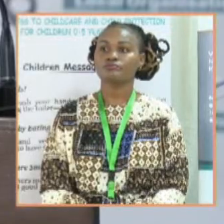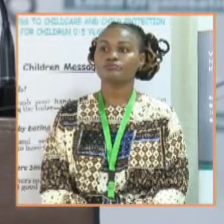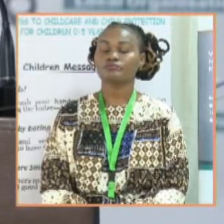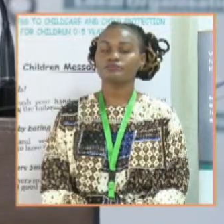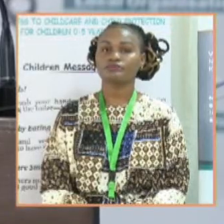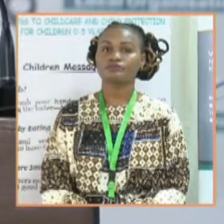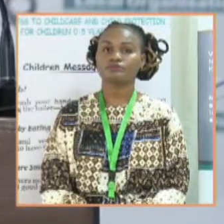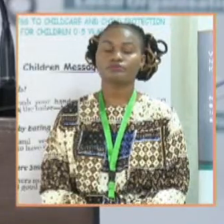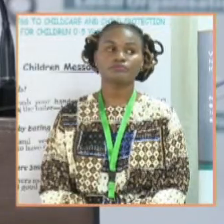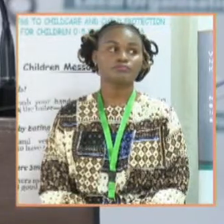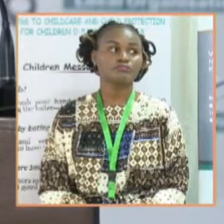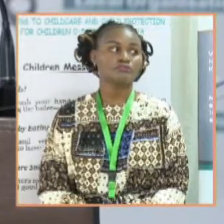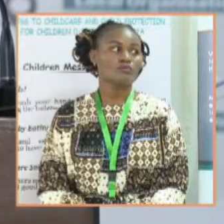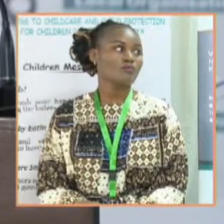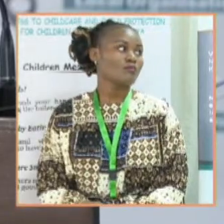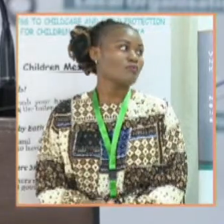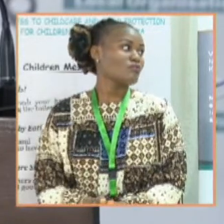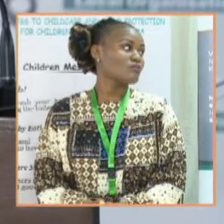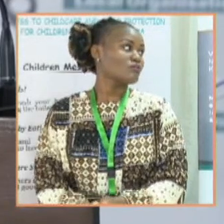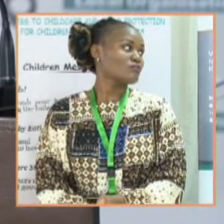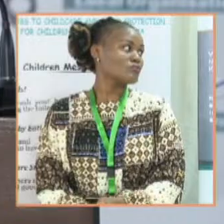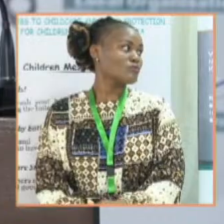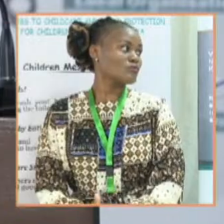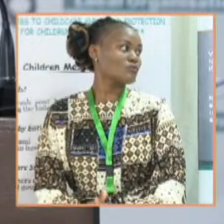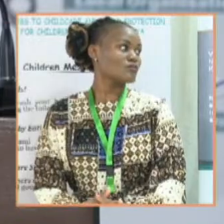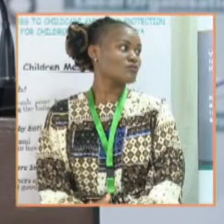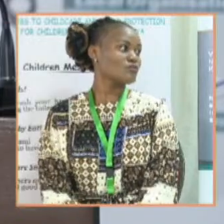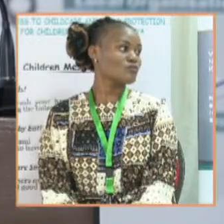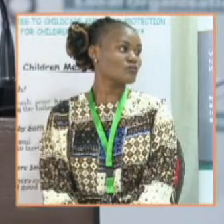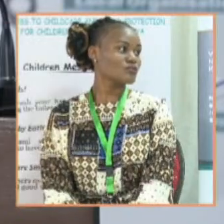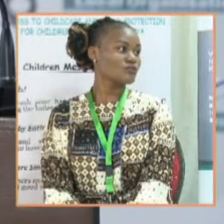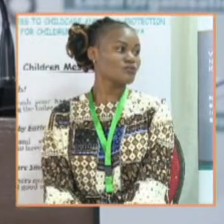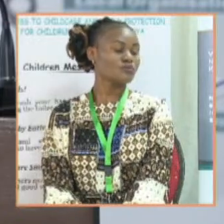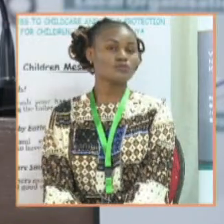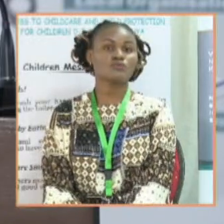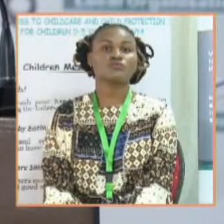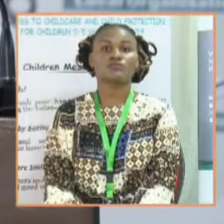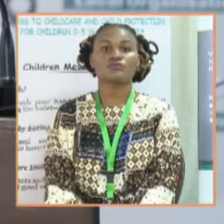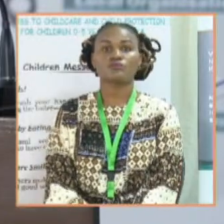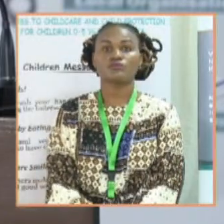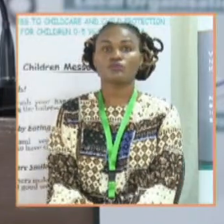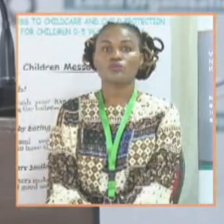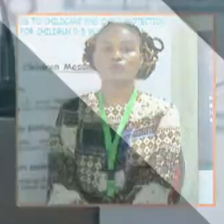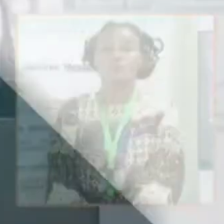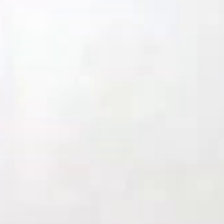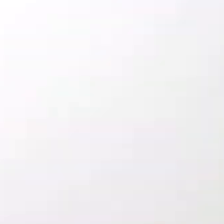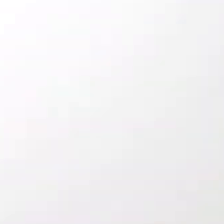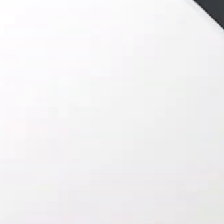we will chief whip you back to your rooms and then we will give you further communication.